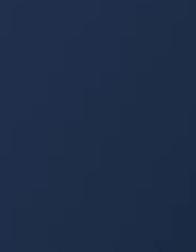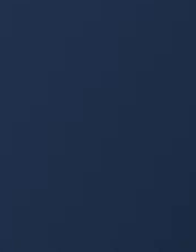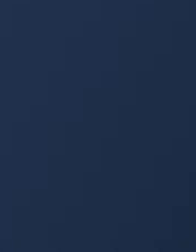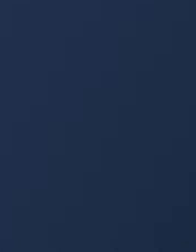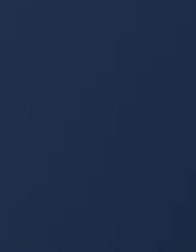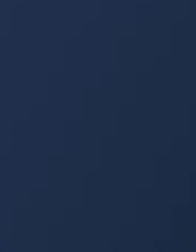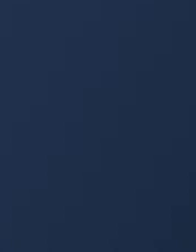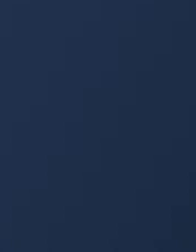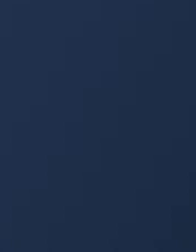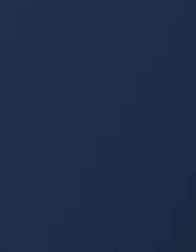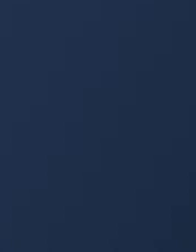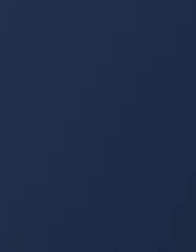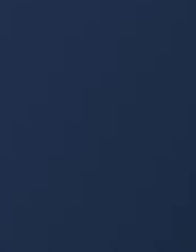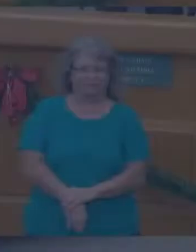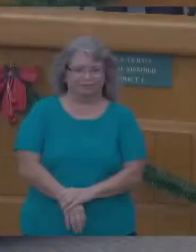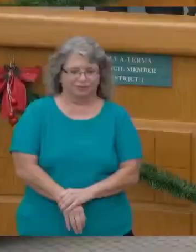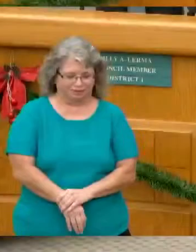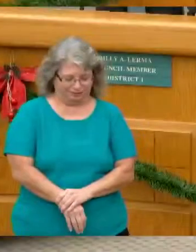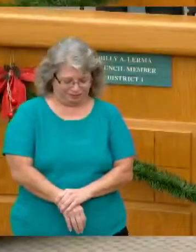Okay.